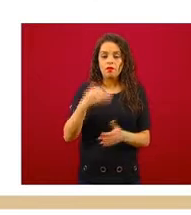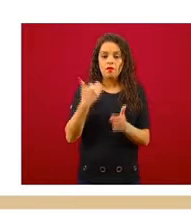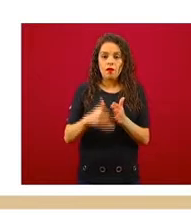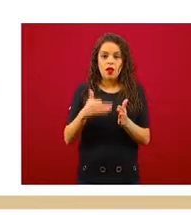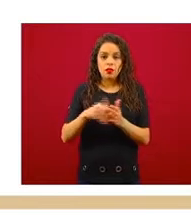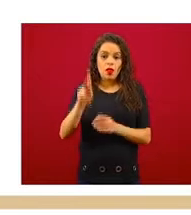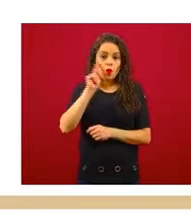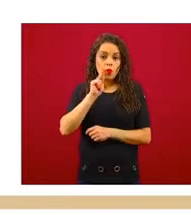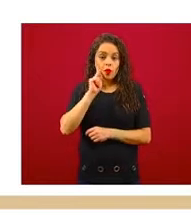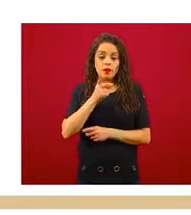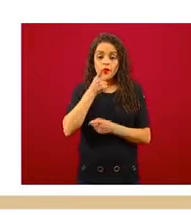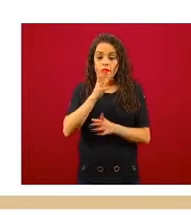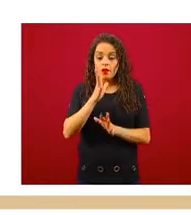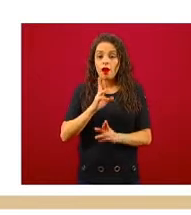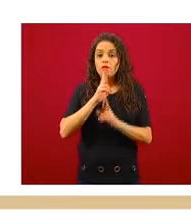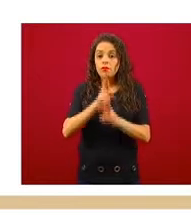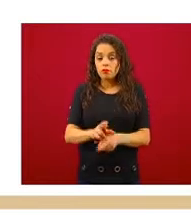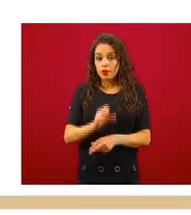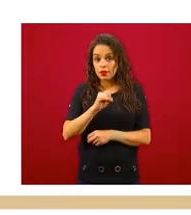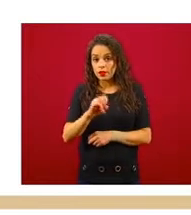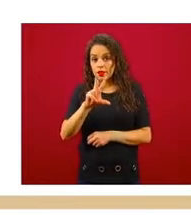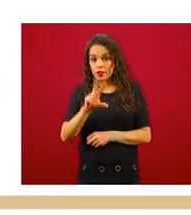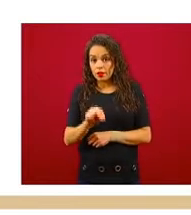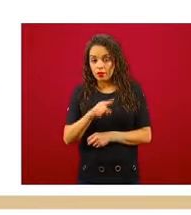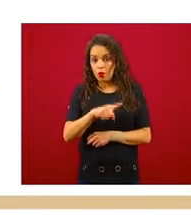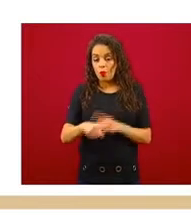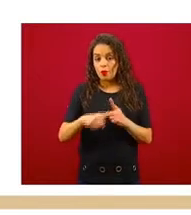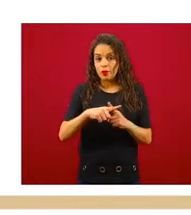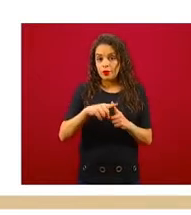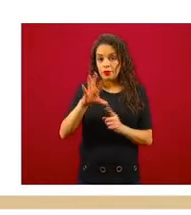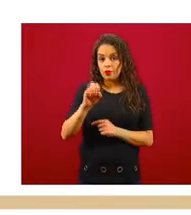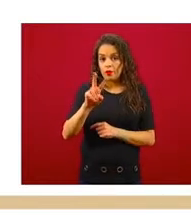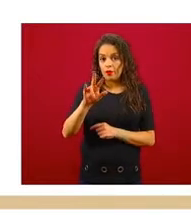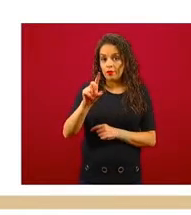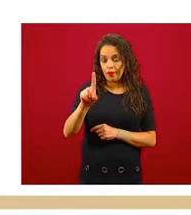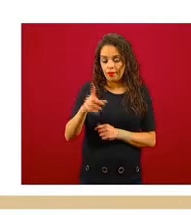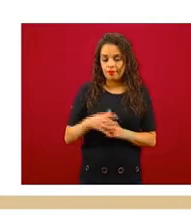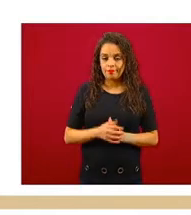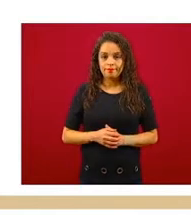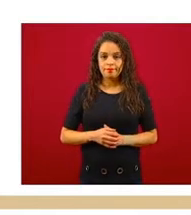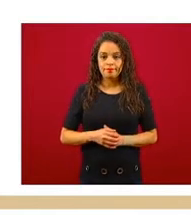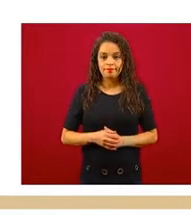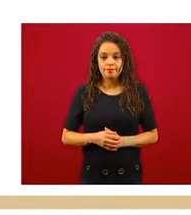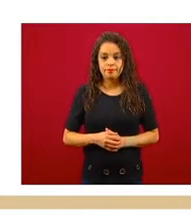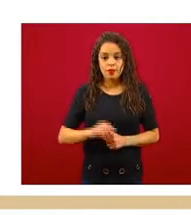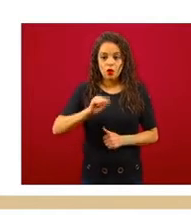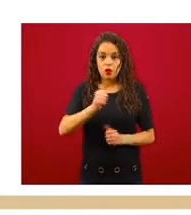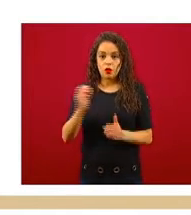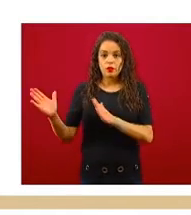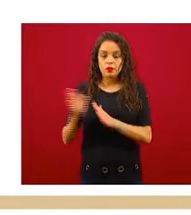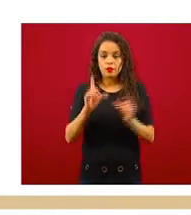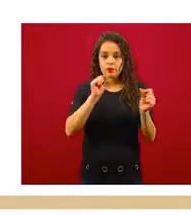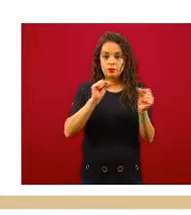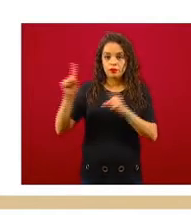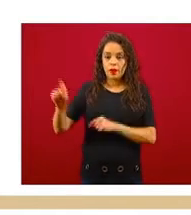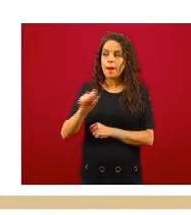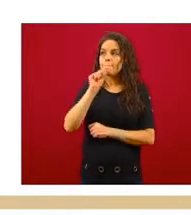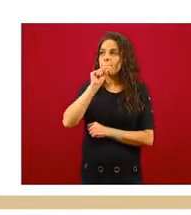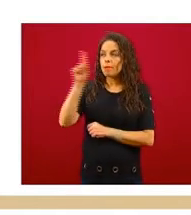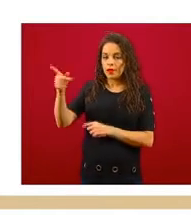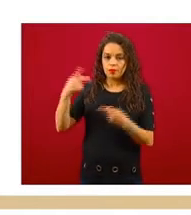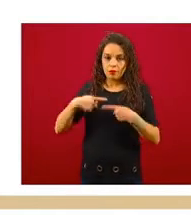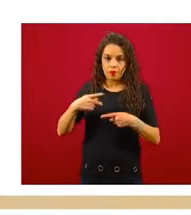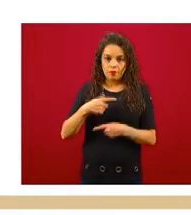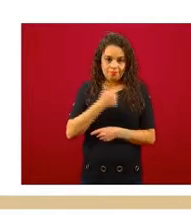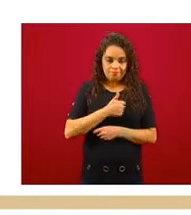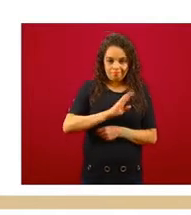resultado y que también se there are distribuyen de esta 716 deaths manera. that are still waiting for En la test siguiente results diapositiva and are not veremos confirmed to esta be misma caused by carga de funciones, pero ahora COVID-19.